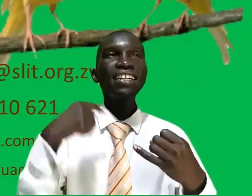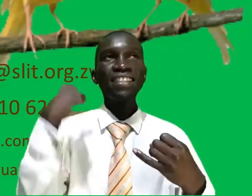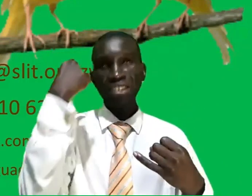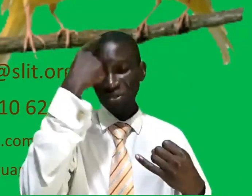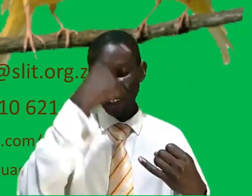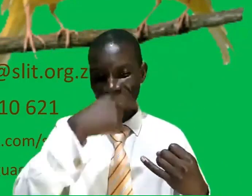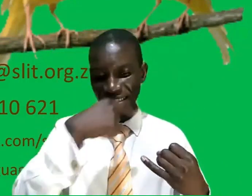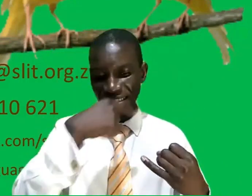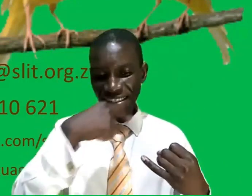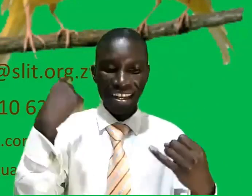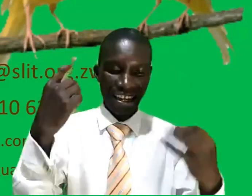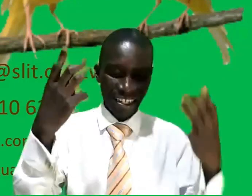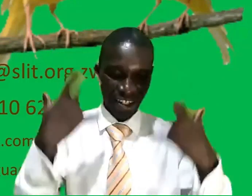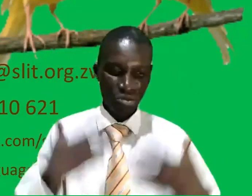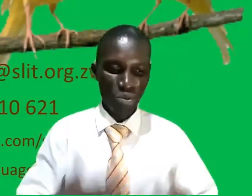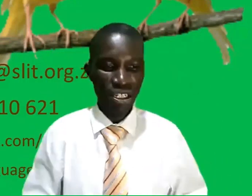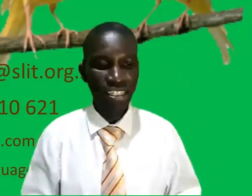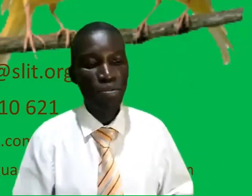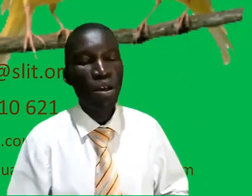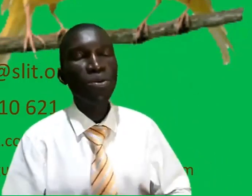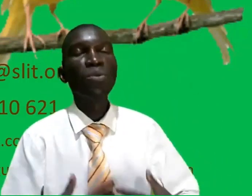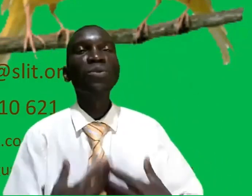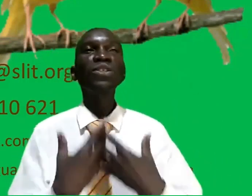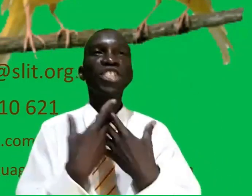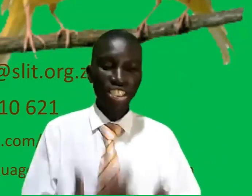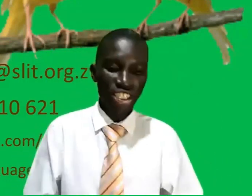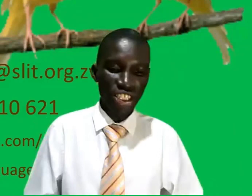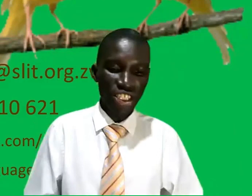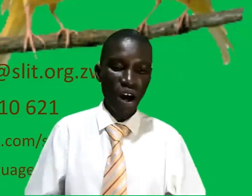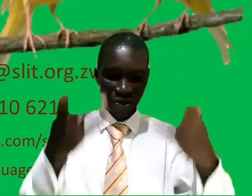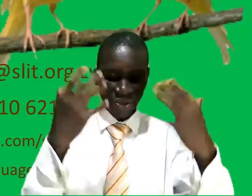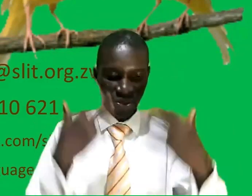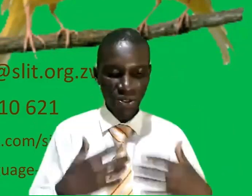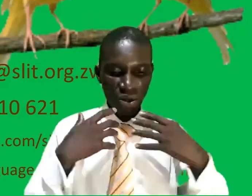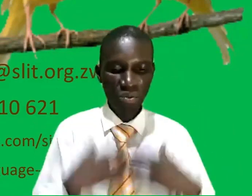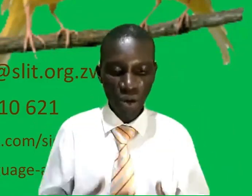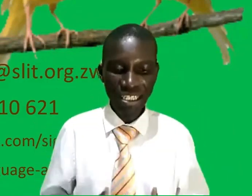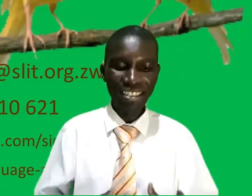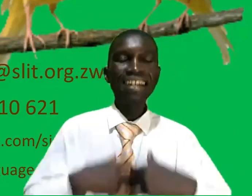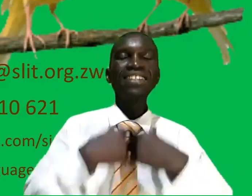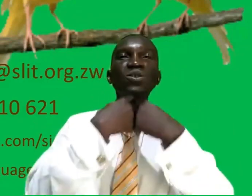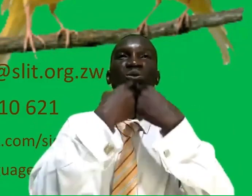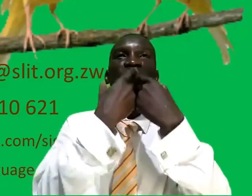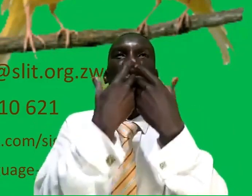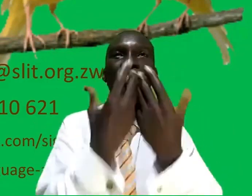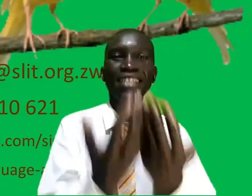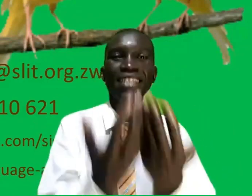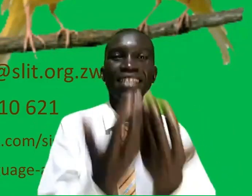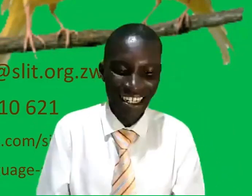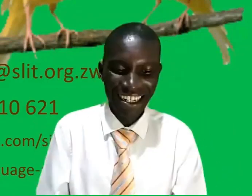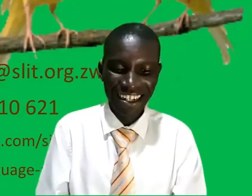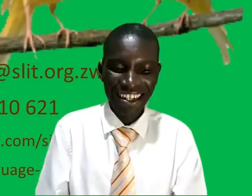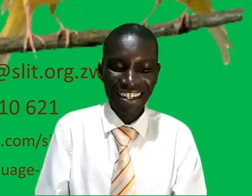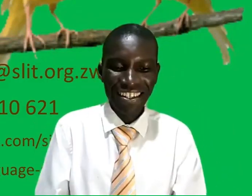actually the face and the body. So we will teach you how to use your body to